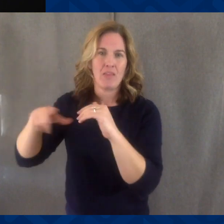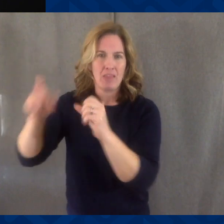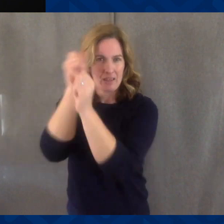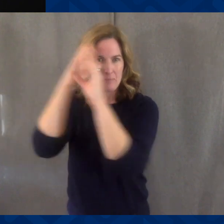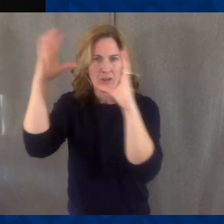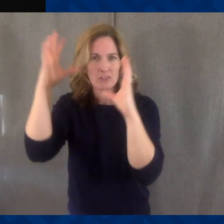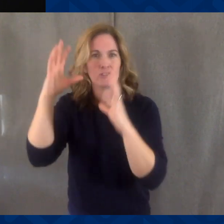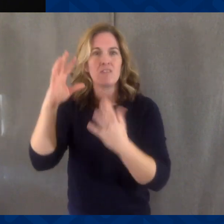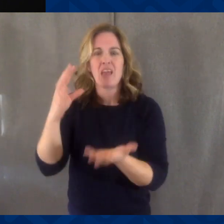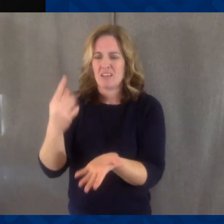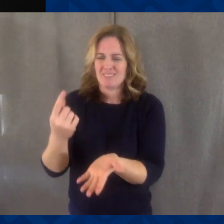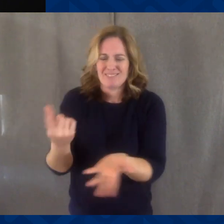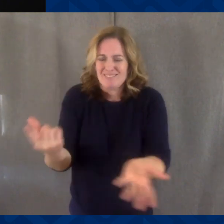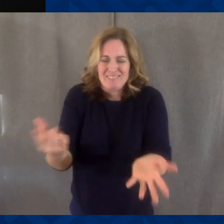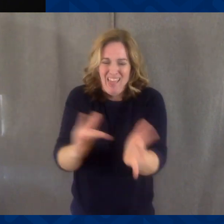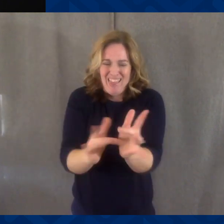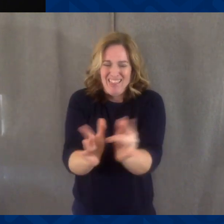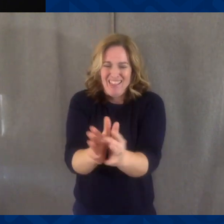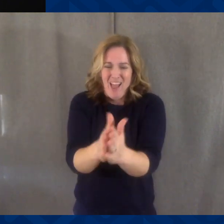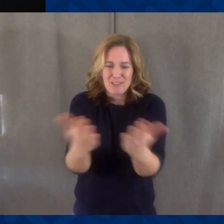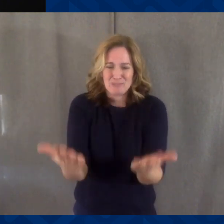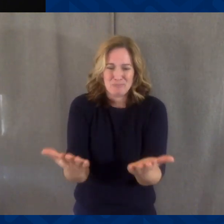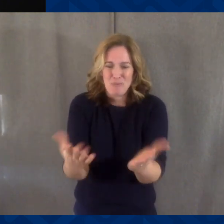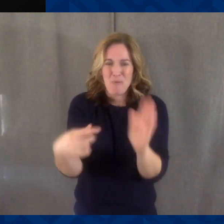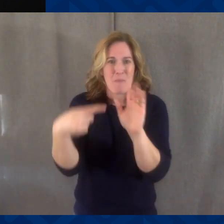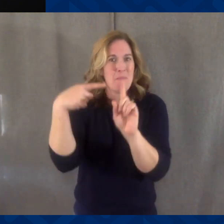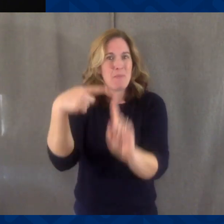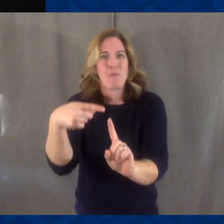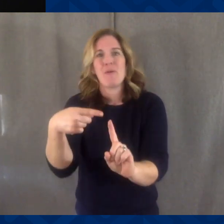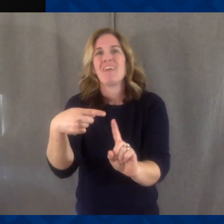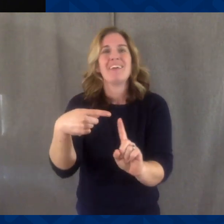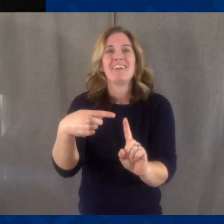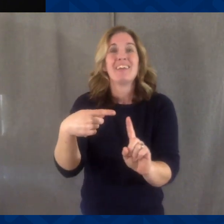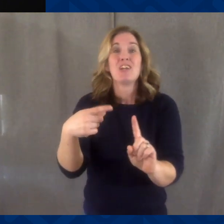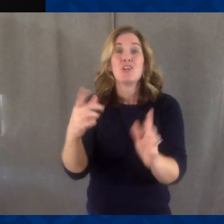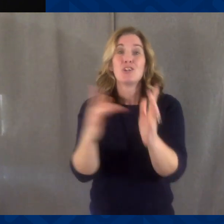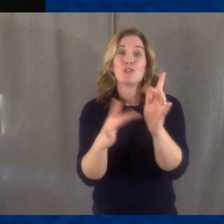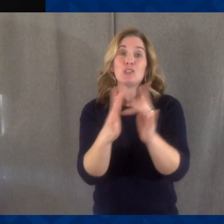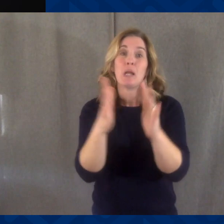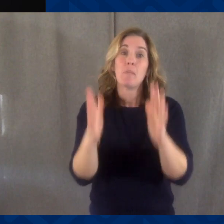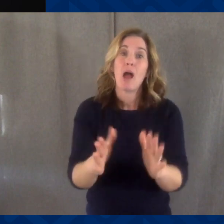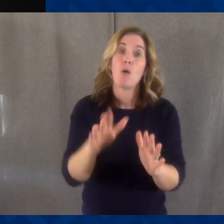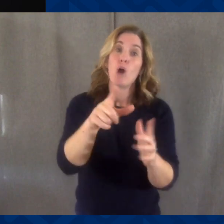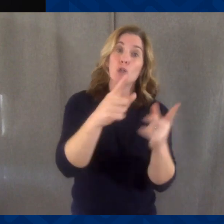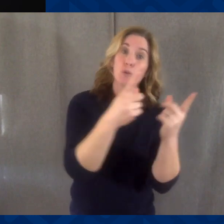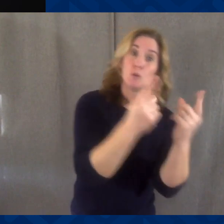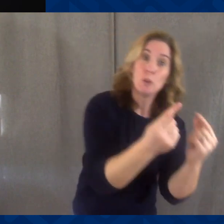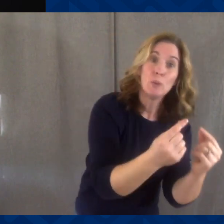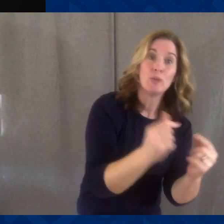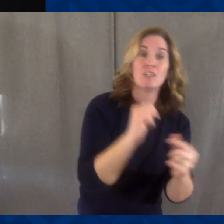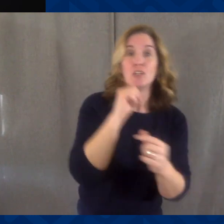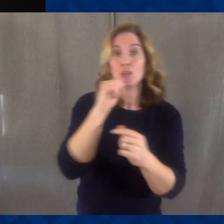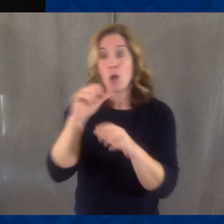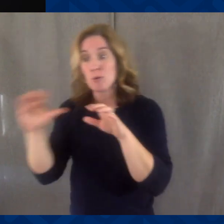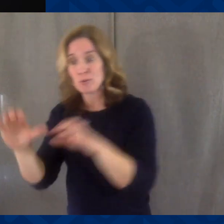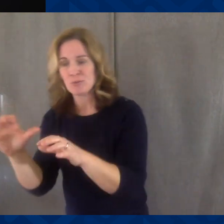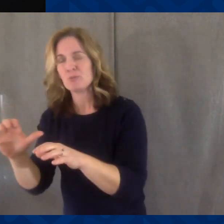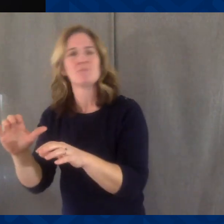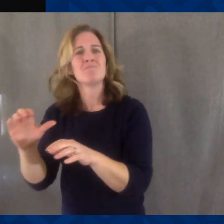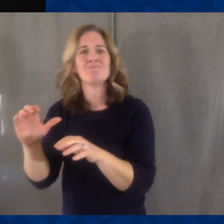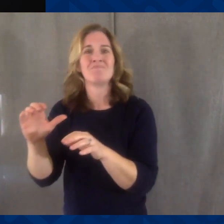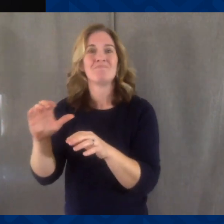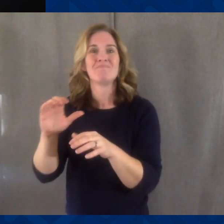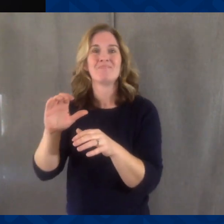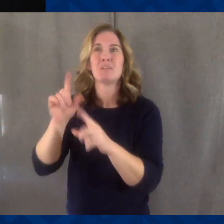gospel. Christianity isn't primarily about what you do and don't do. It's all about what Jesus Christ has done